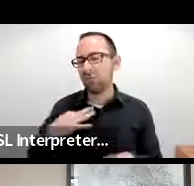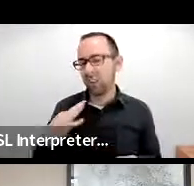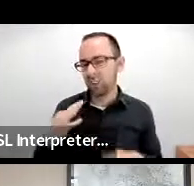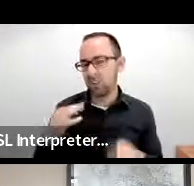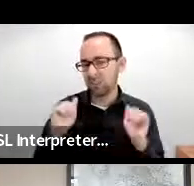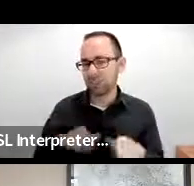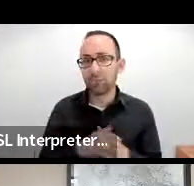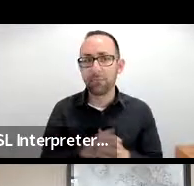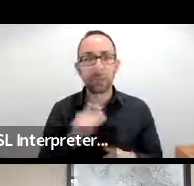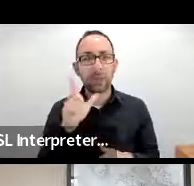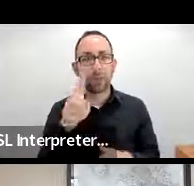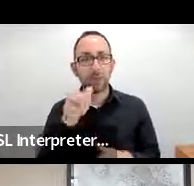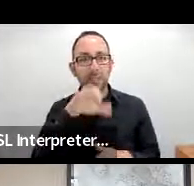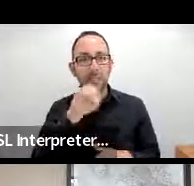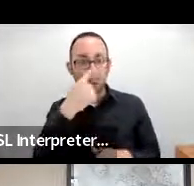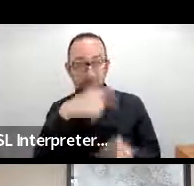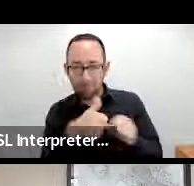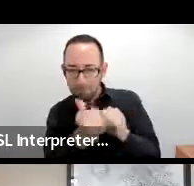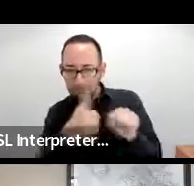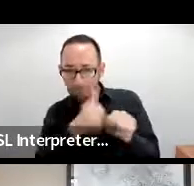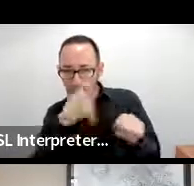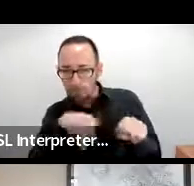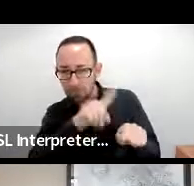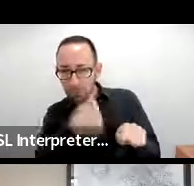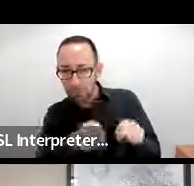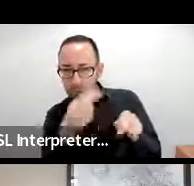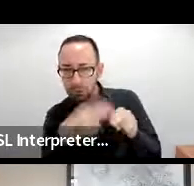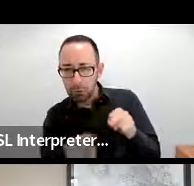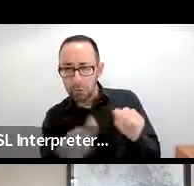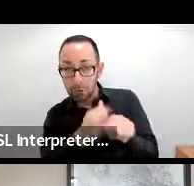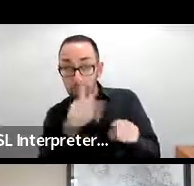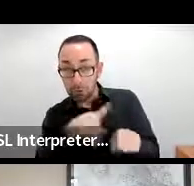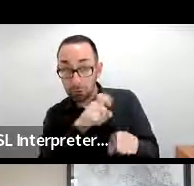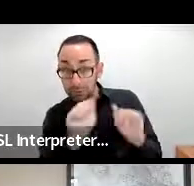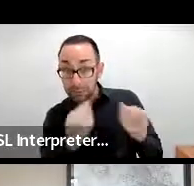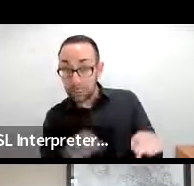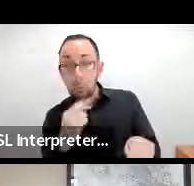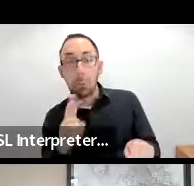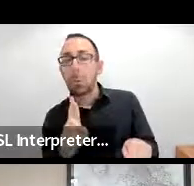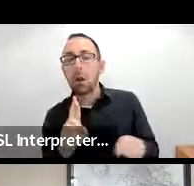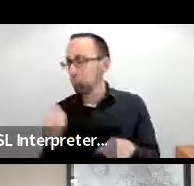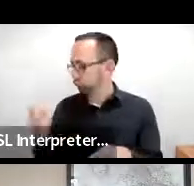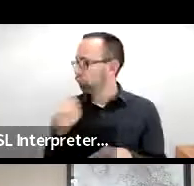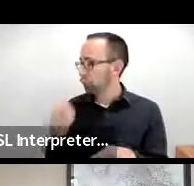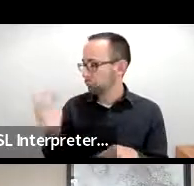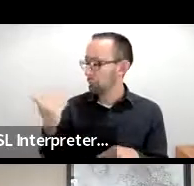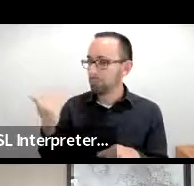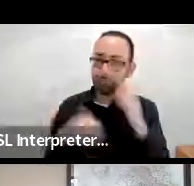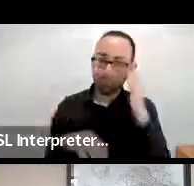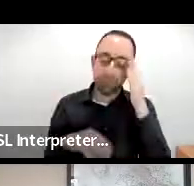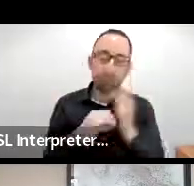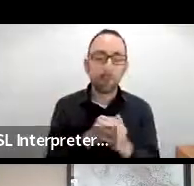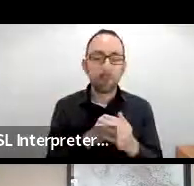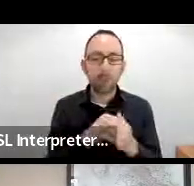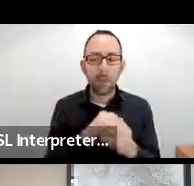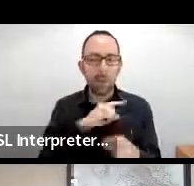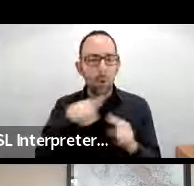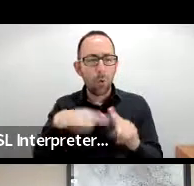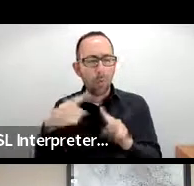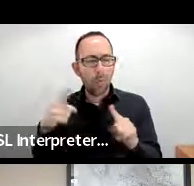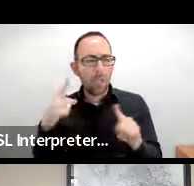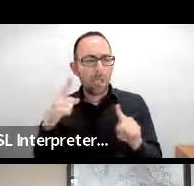our schools. Is it possible to ask a quick follow-up question to something you mentioned? Sure. When can we